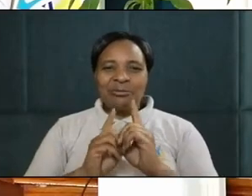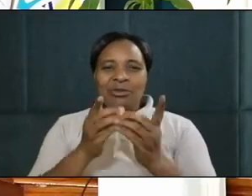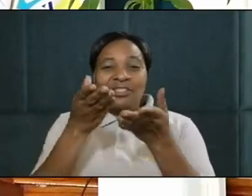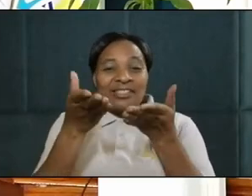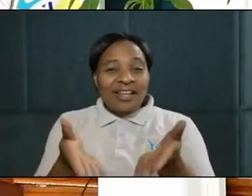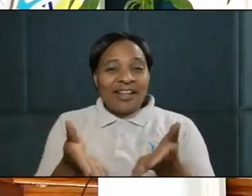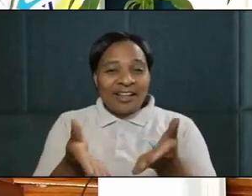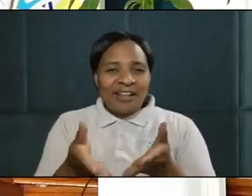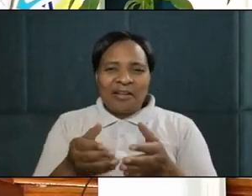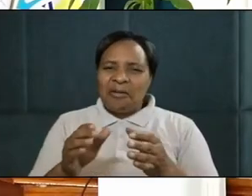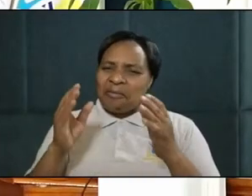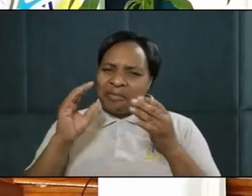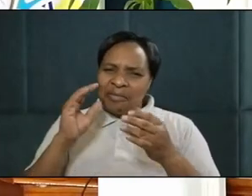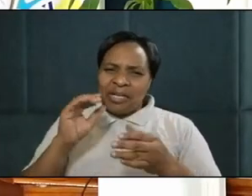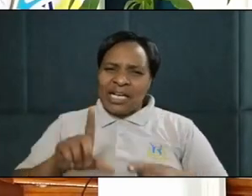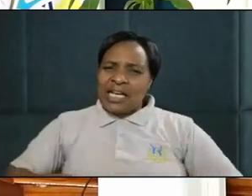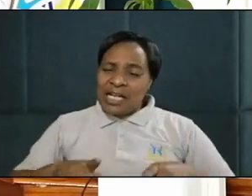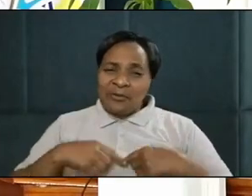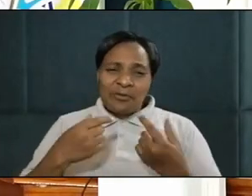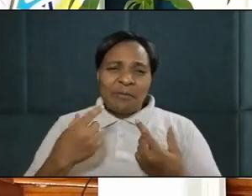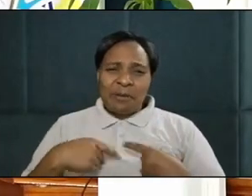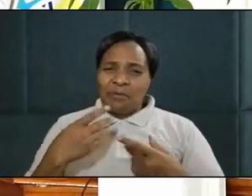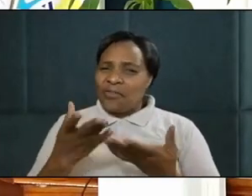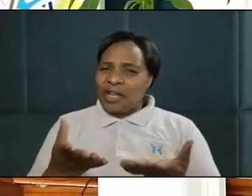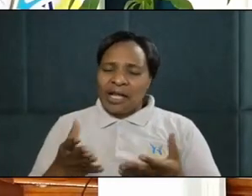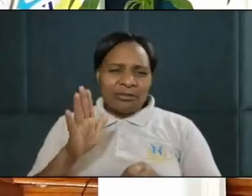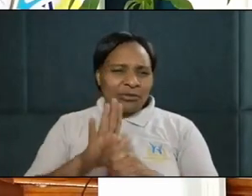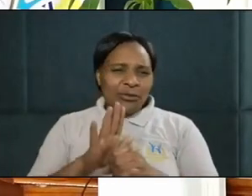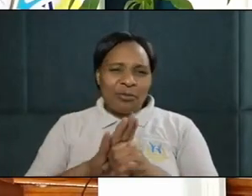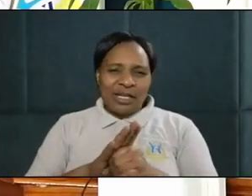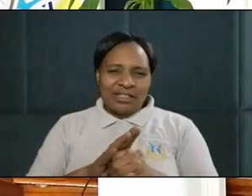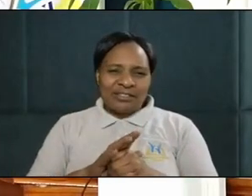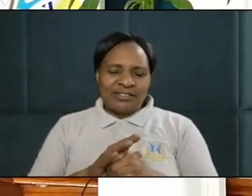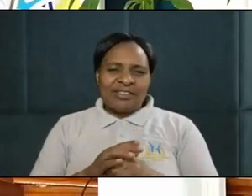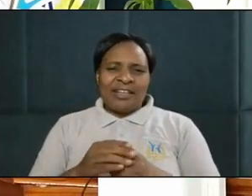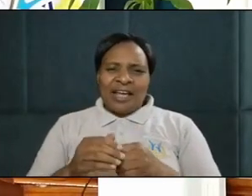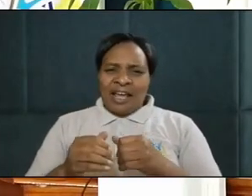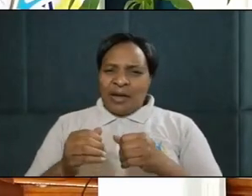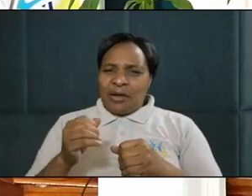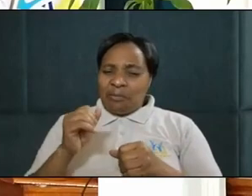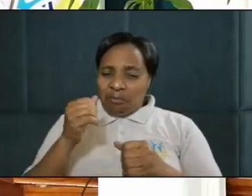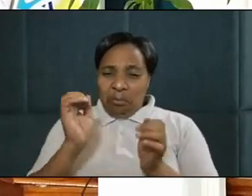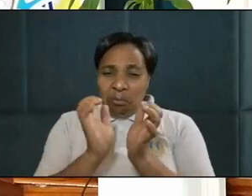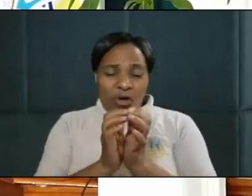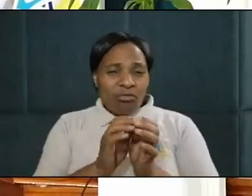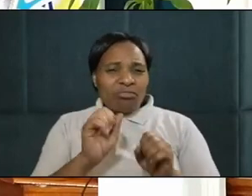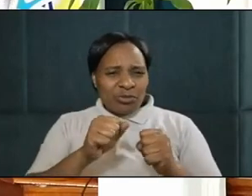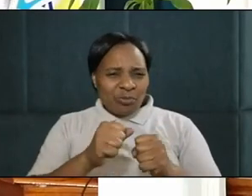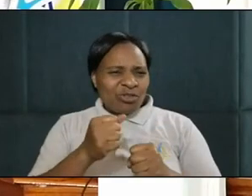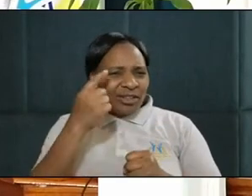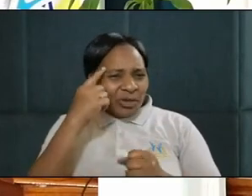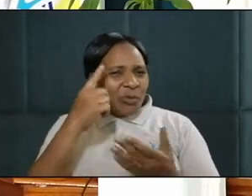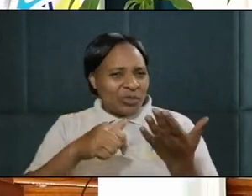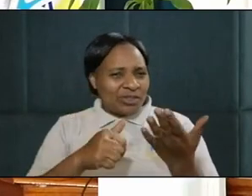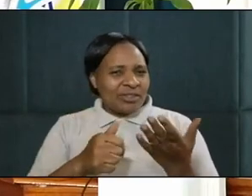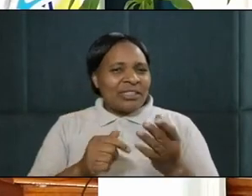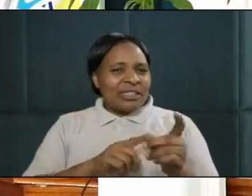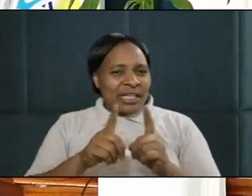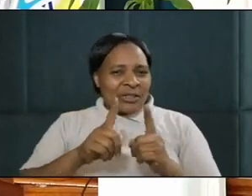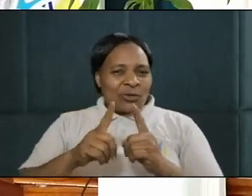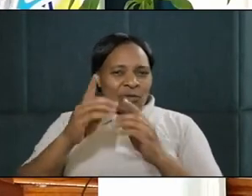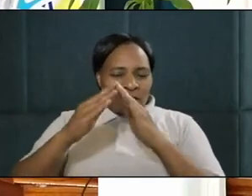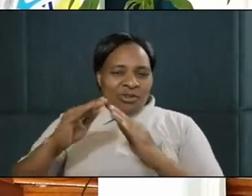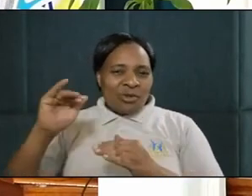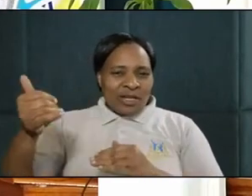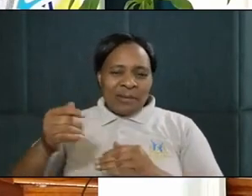the believers there. They welcome Paul so much. And Paul, remember, is on his journey to Jerusalem. So Paul tells them, I'm